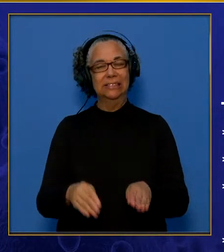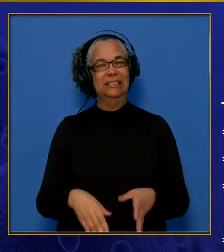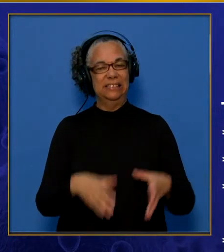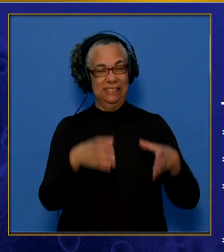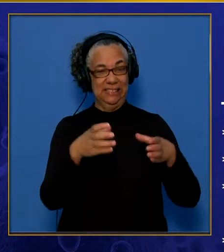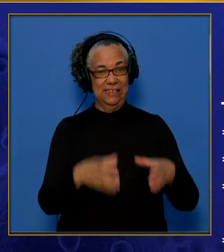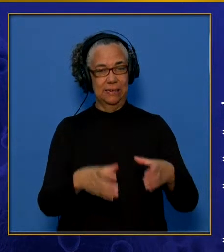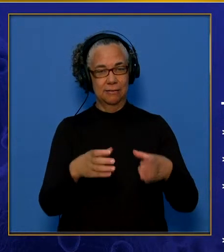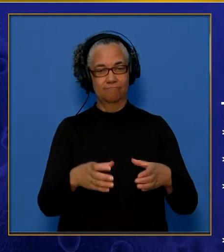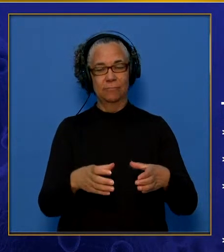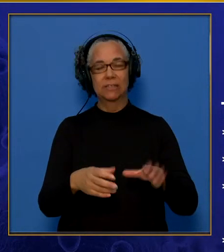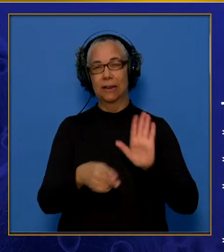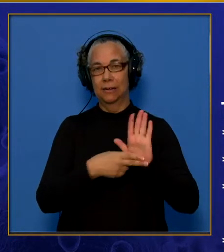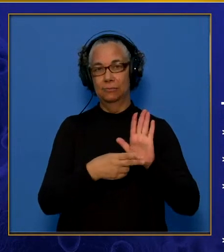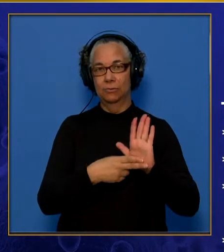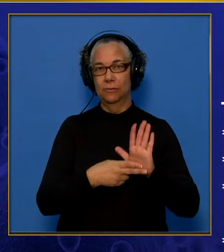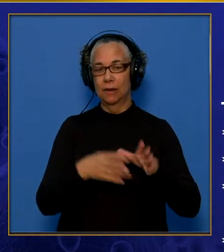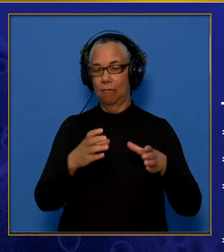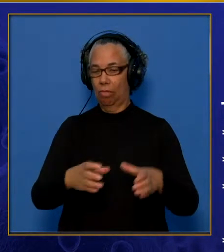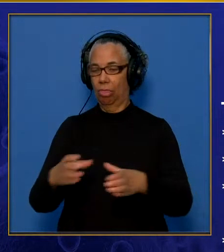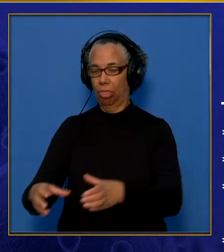at clusters of cases.